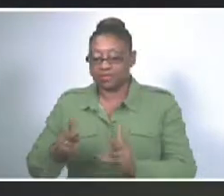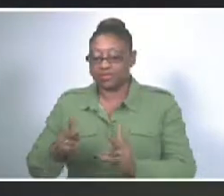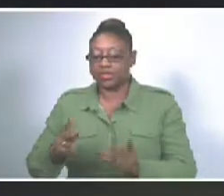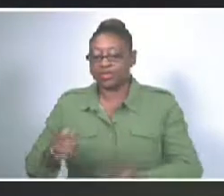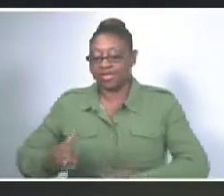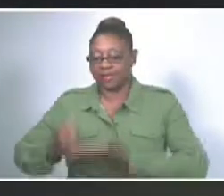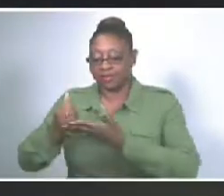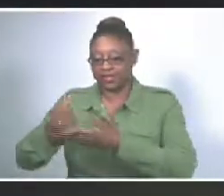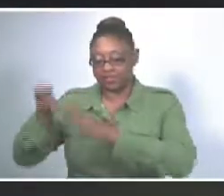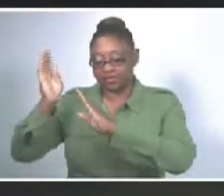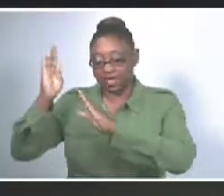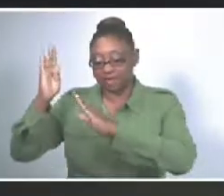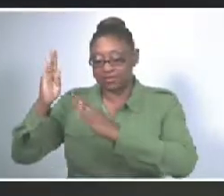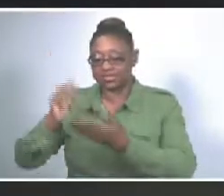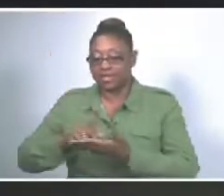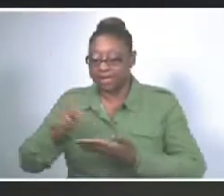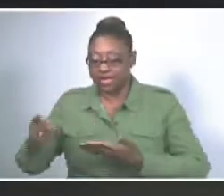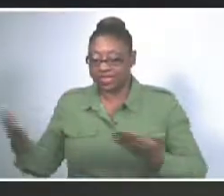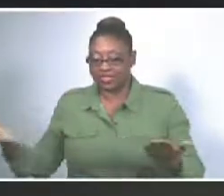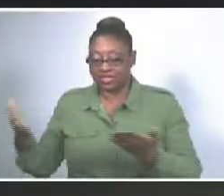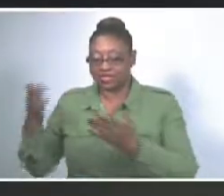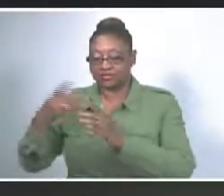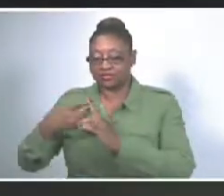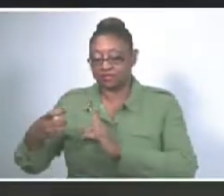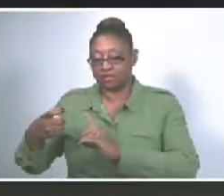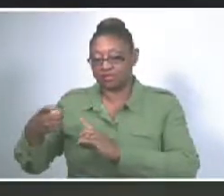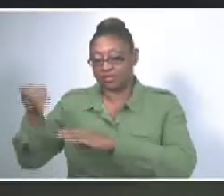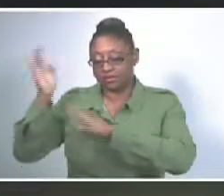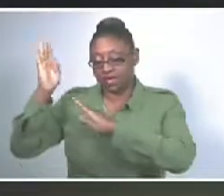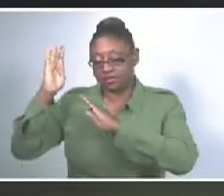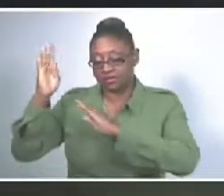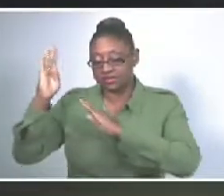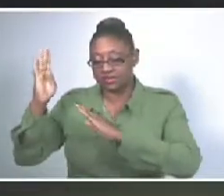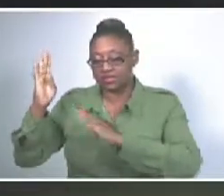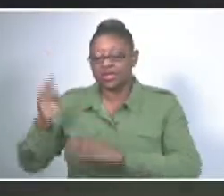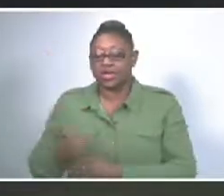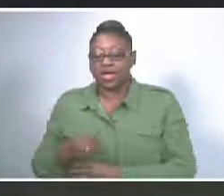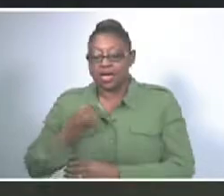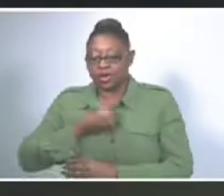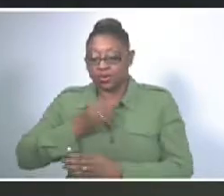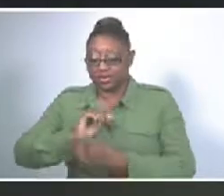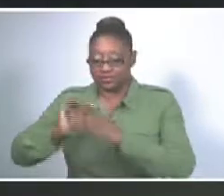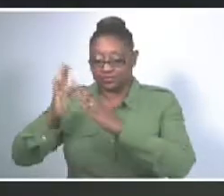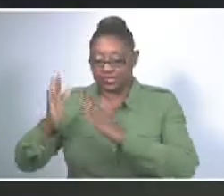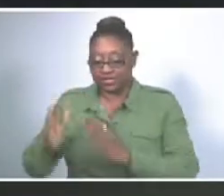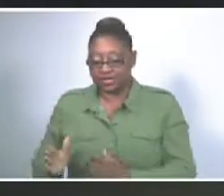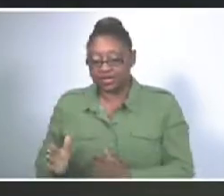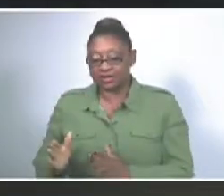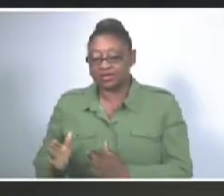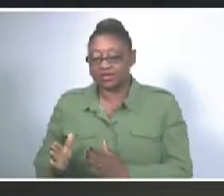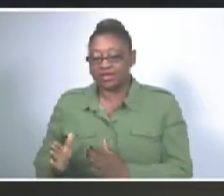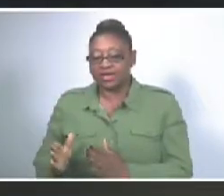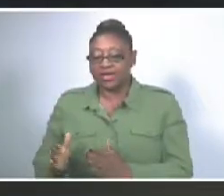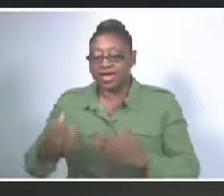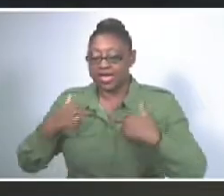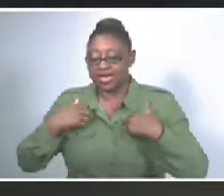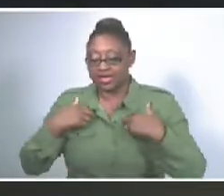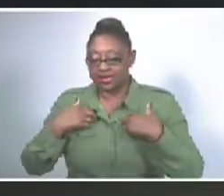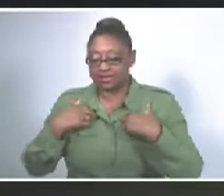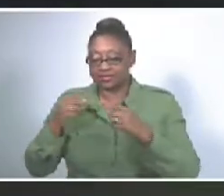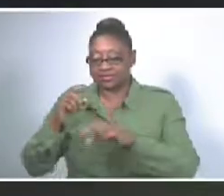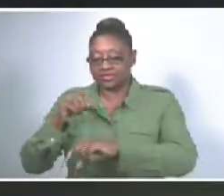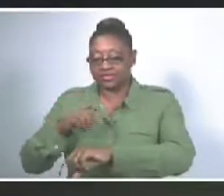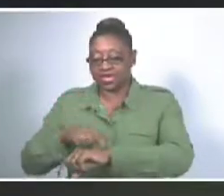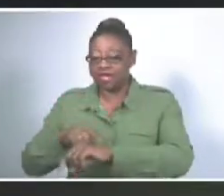visit to the U.S. Capitol since being elected as Prime Minister, the nation's leader addressed attendees at a reception yesterday for